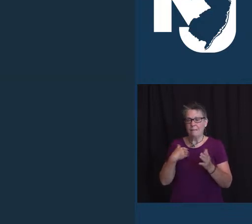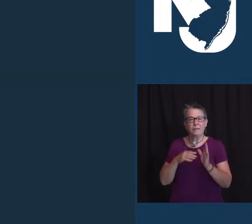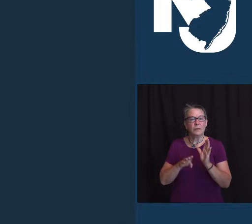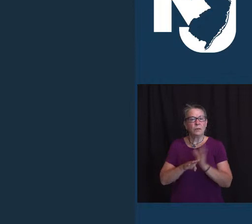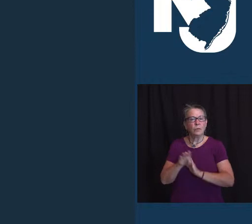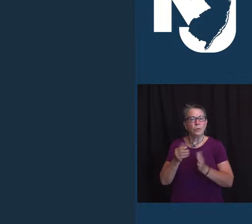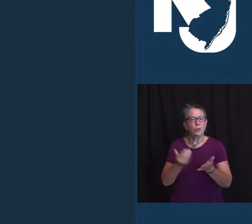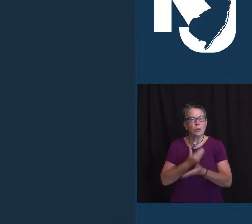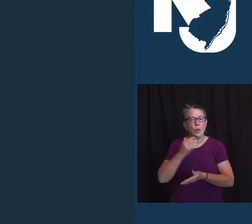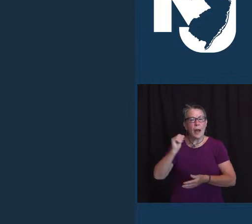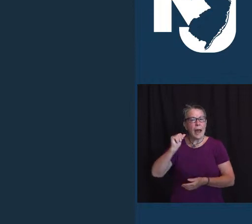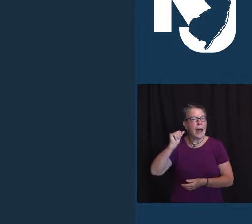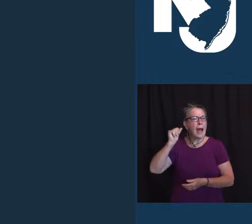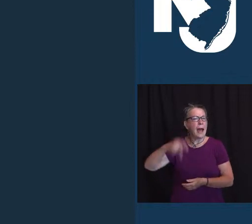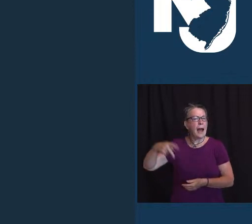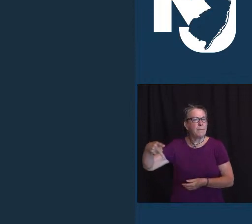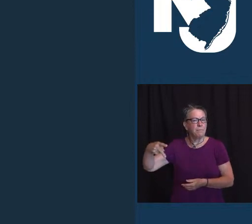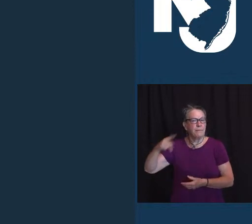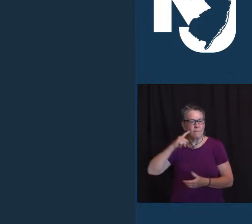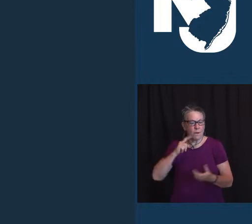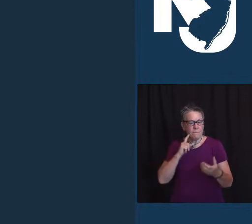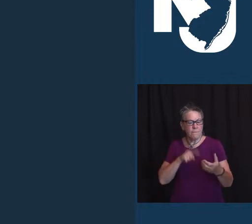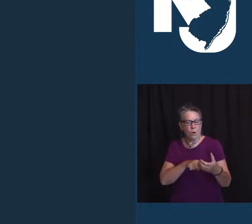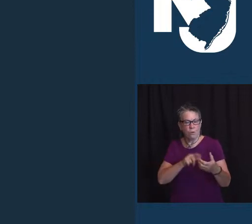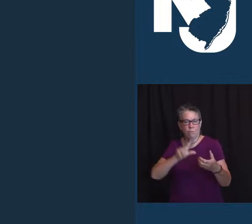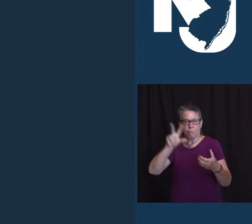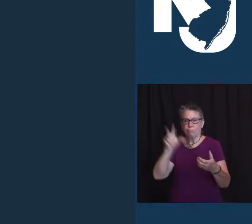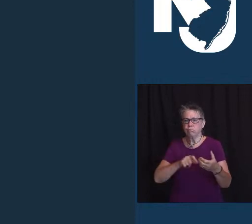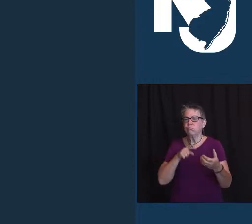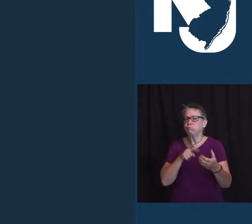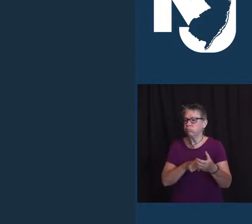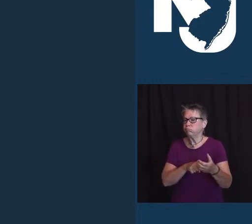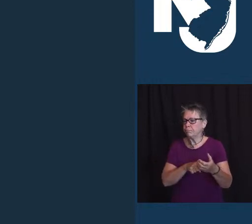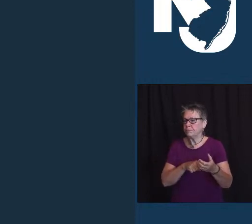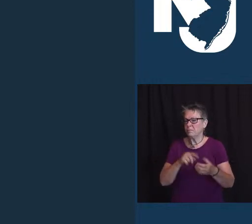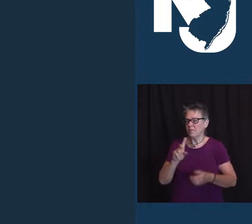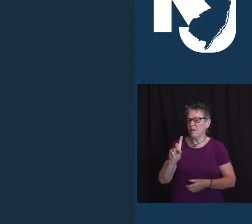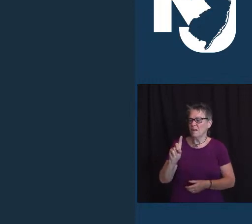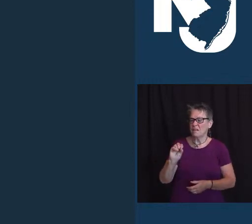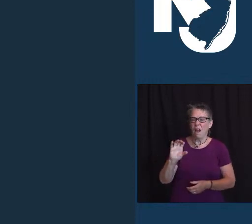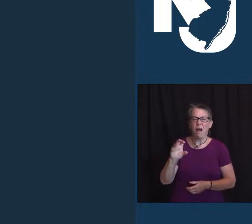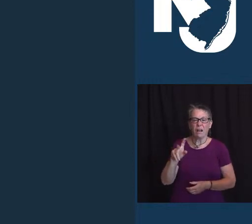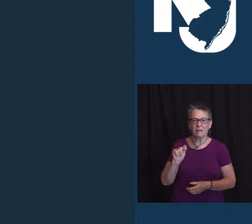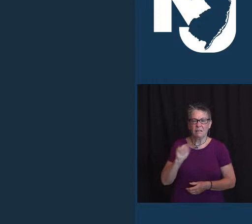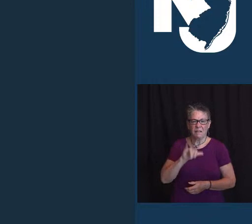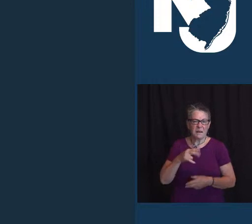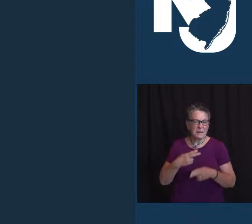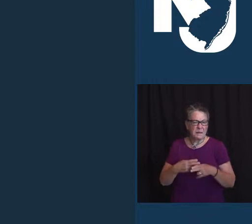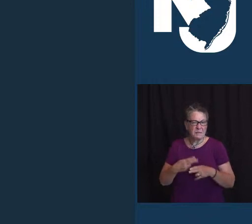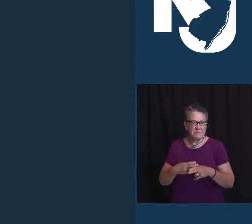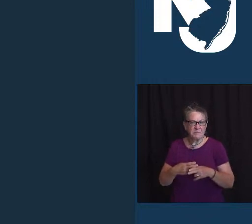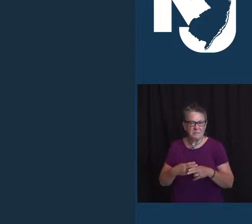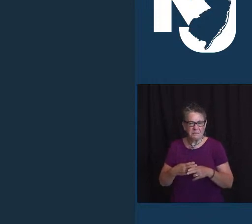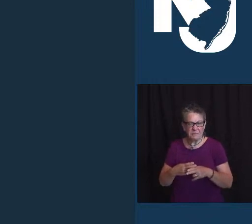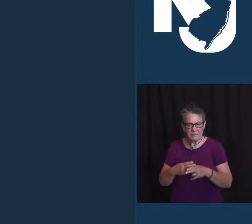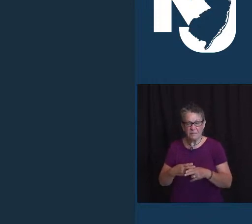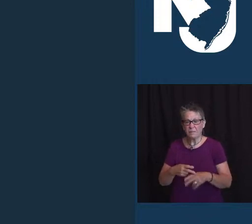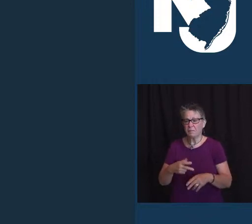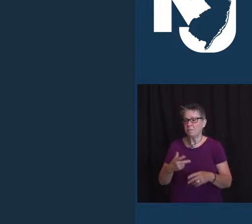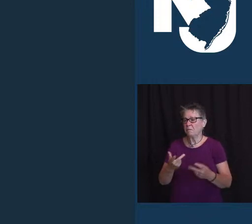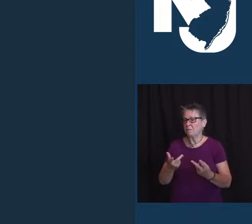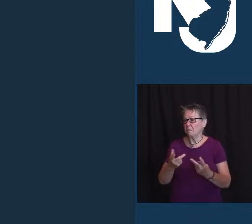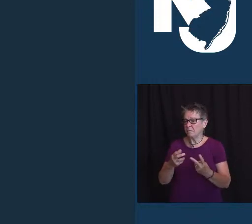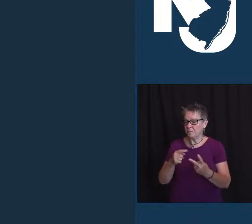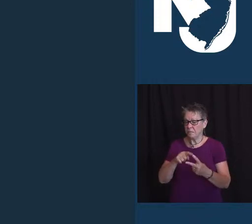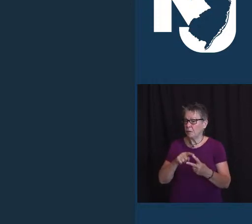free smartphone app Docket. The Docket app is available through both the Apple and Google Play